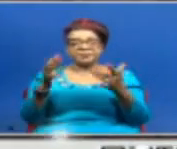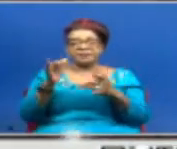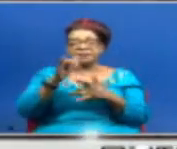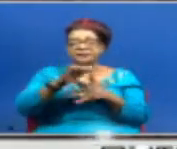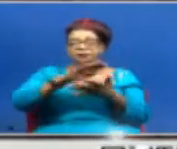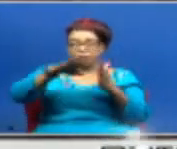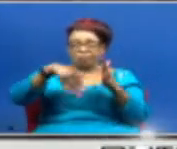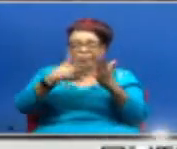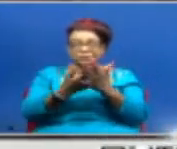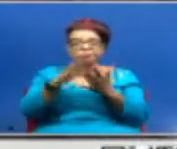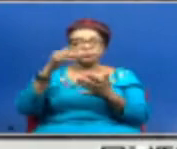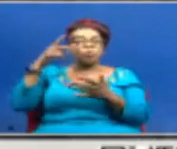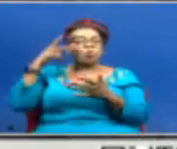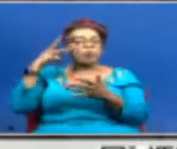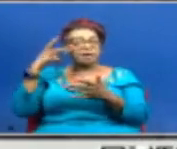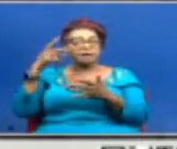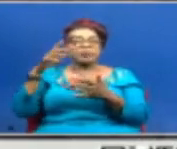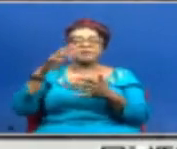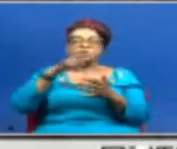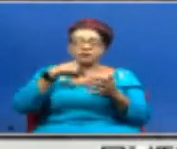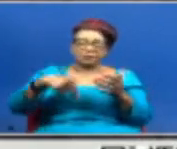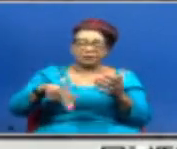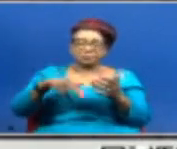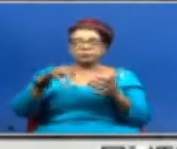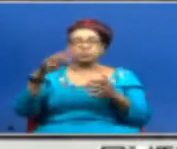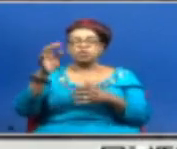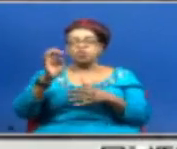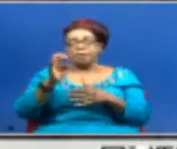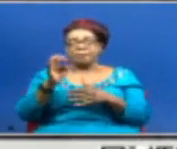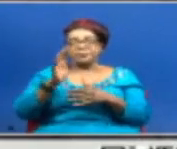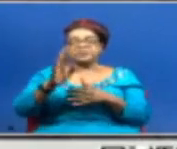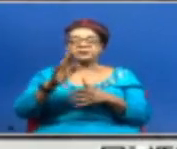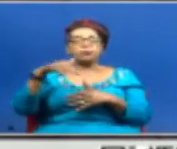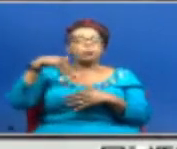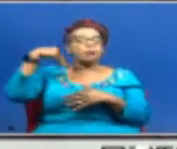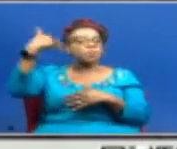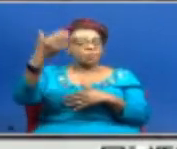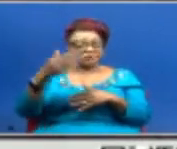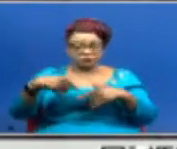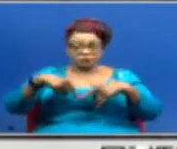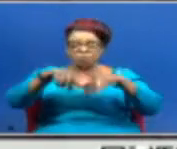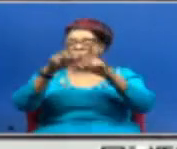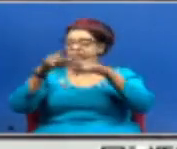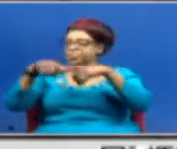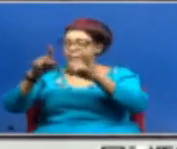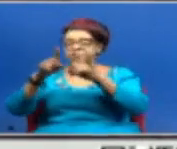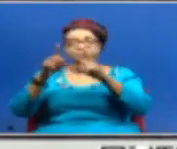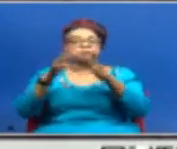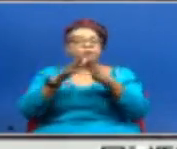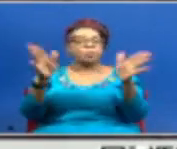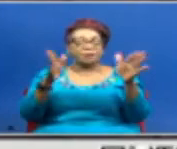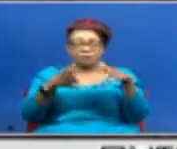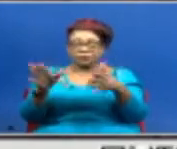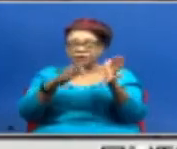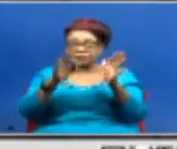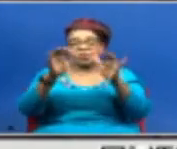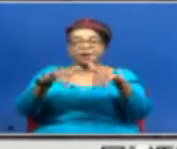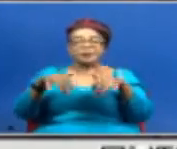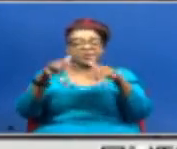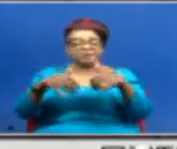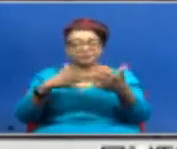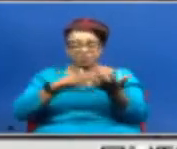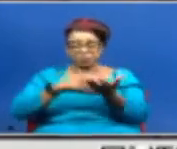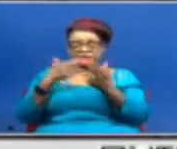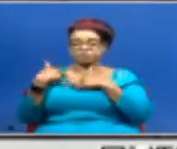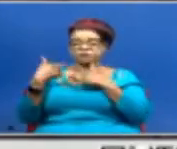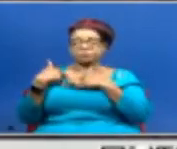kutoka Korea, China, Europe, rais wetu amekuwa akienda kufungua masoko ya agriculture. It's our responsibility now